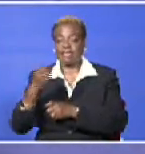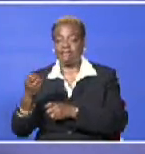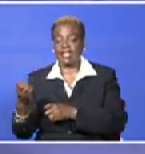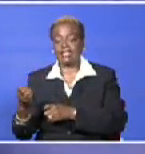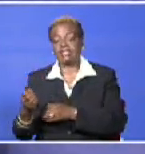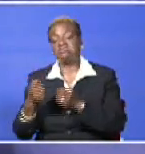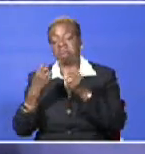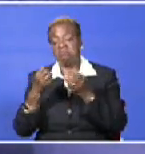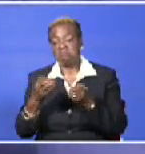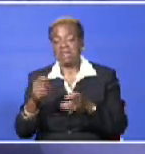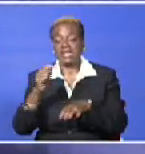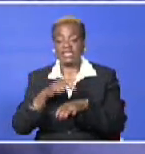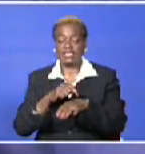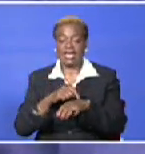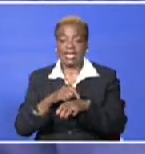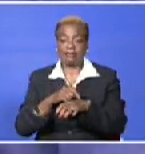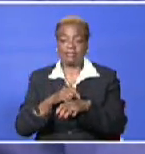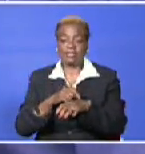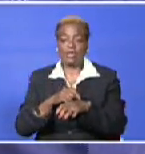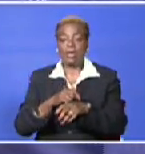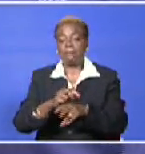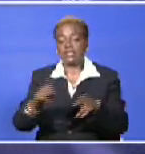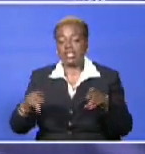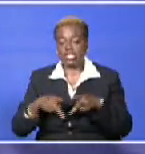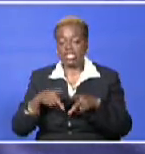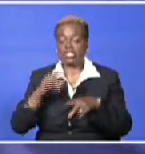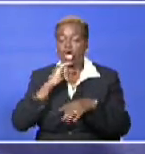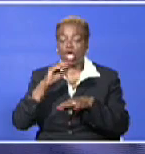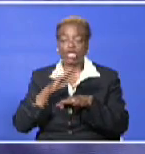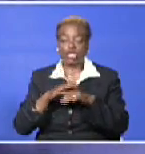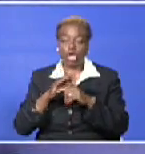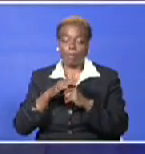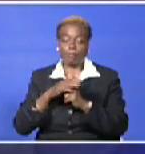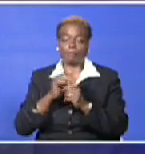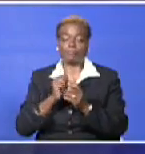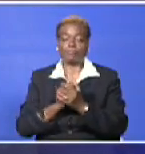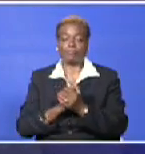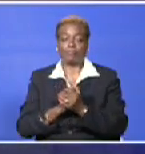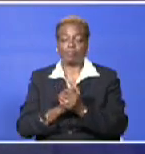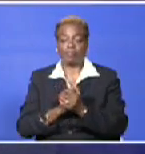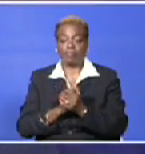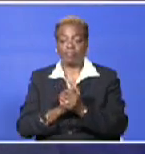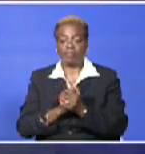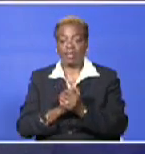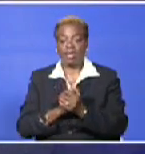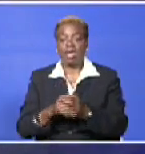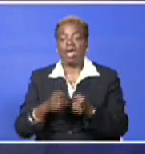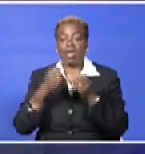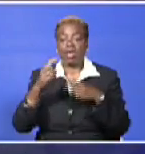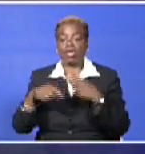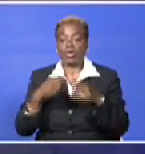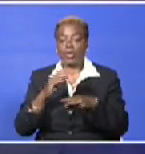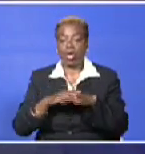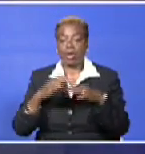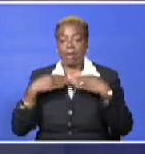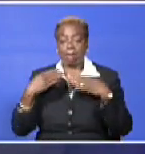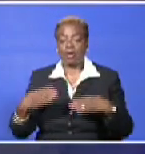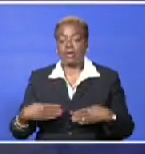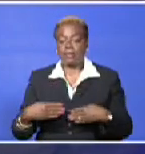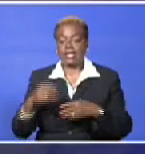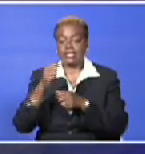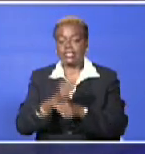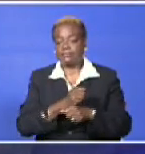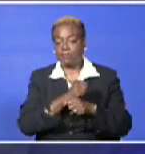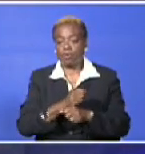times. So we're really ranked on top. So we're looking forward to representing the Bahamas and doing well in that event. Well, now we've got a lot going on, bodybuilding and sports tourism. We wish you all the best